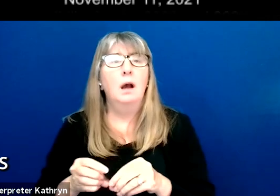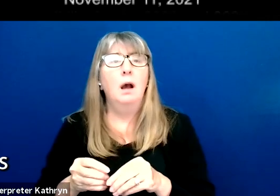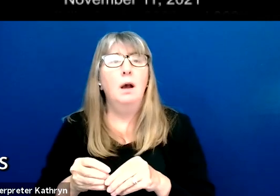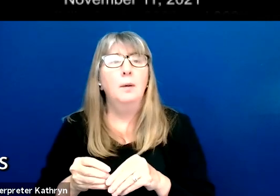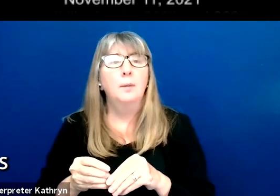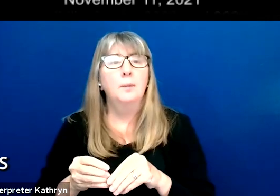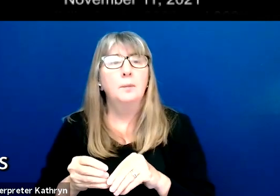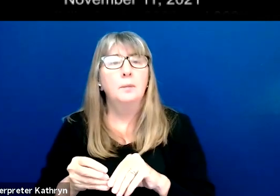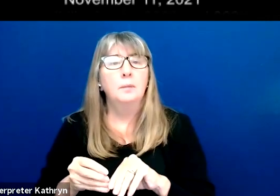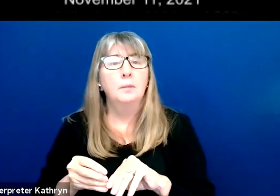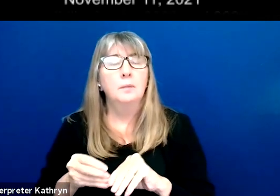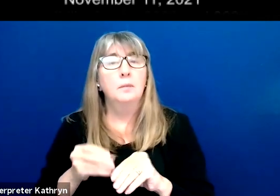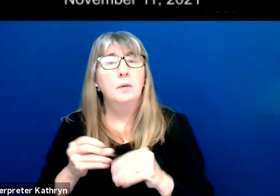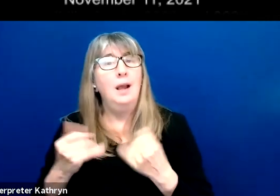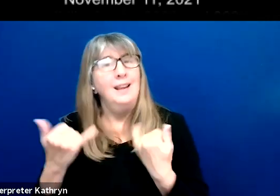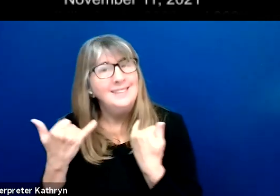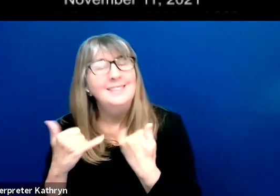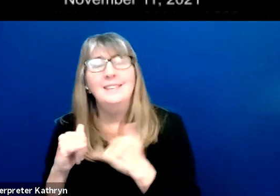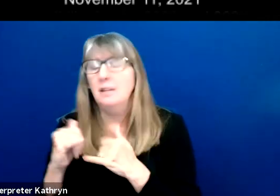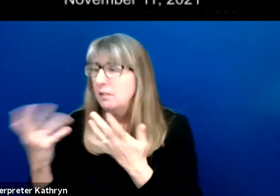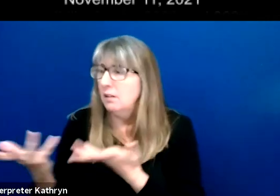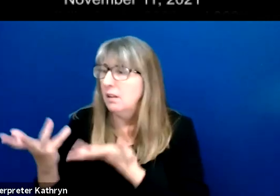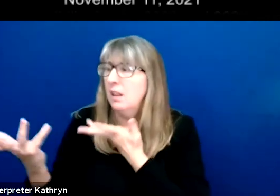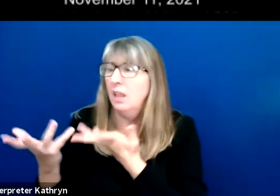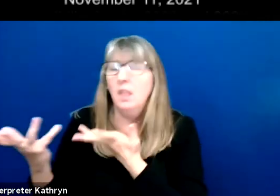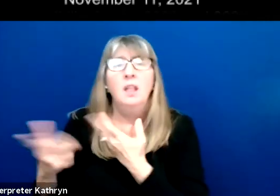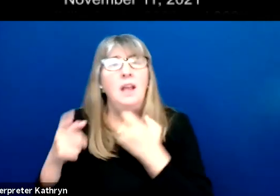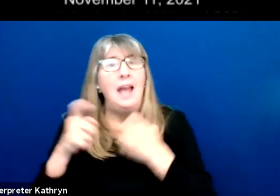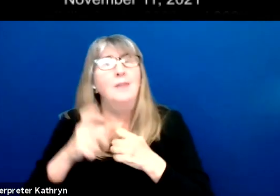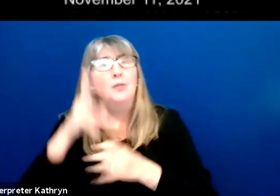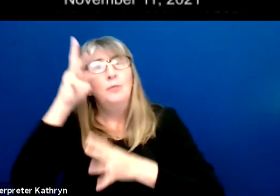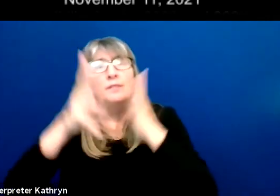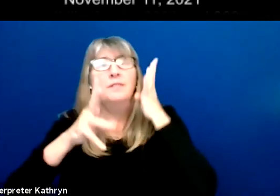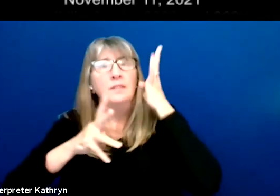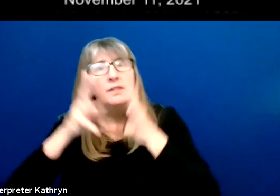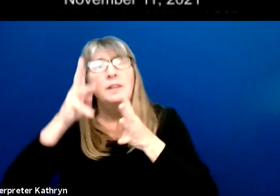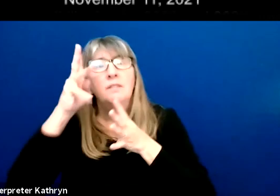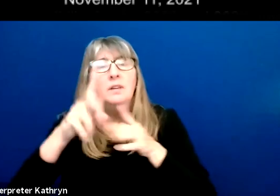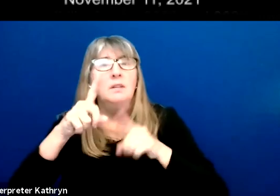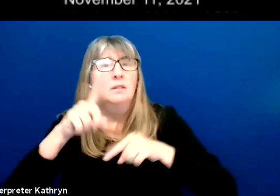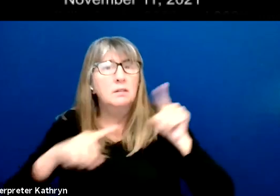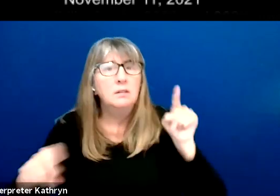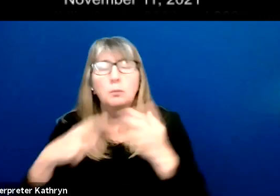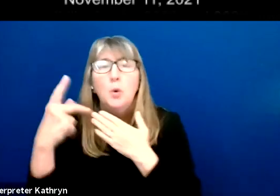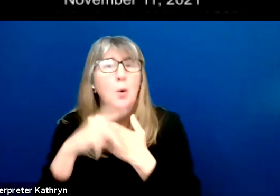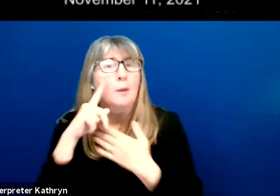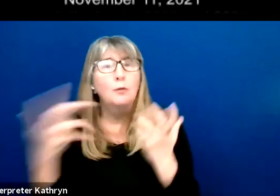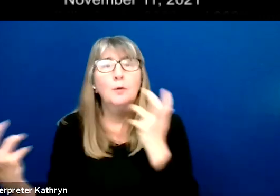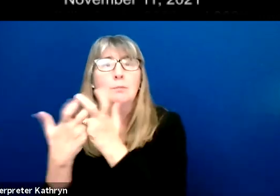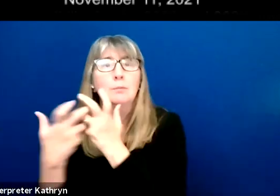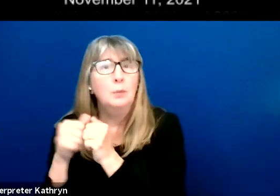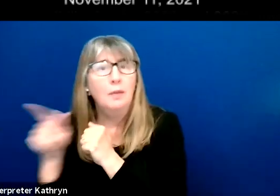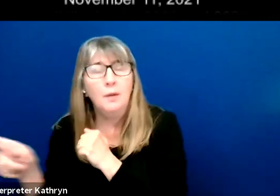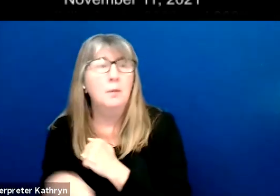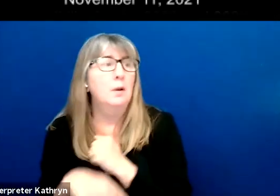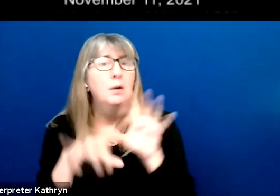to invent the things that I needed in order to do the things I wanted to do. I had to write my own